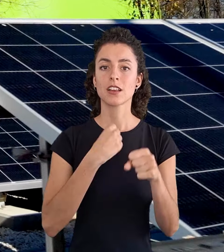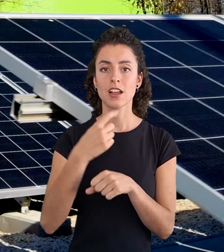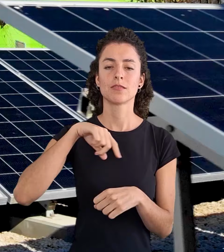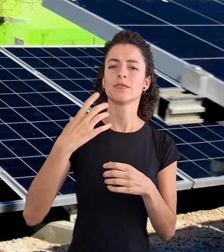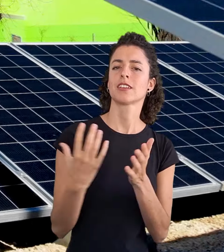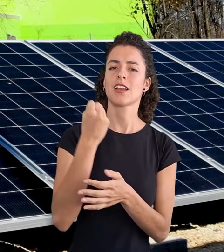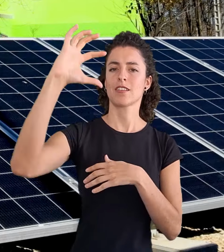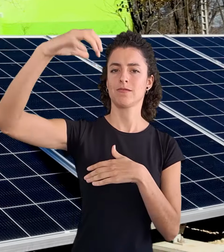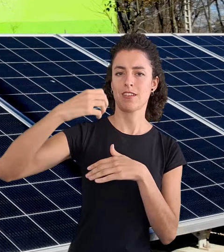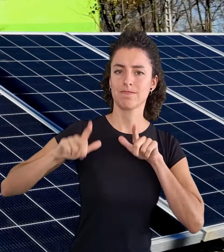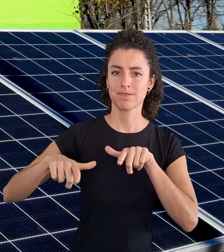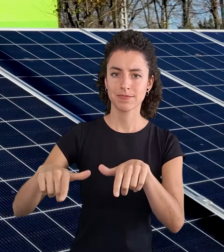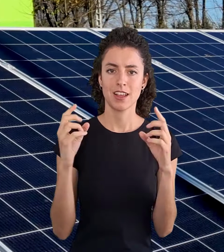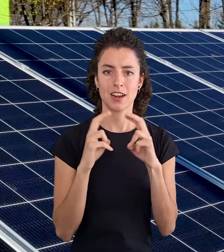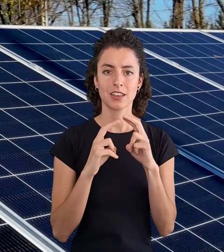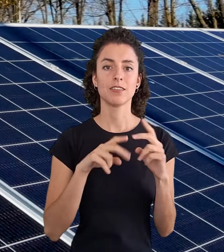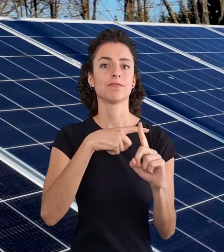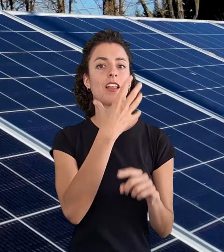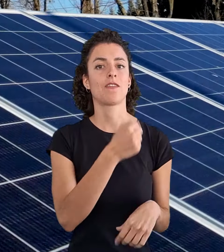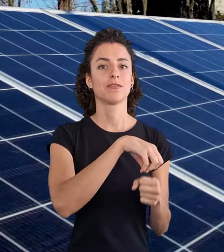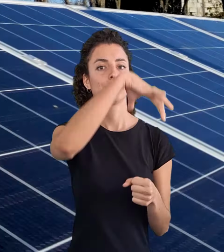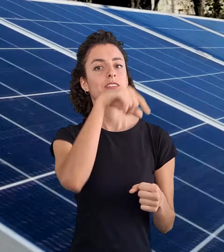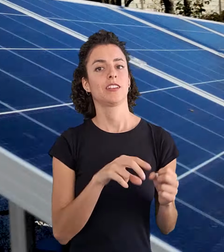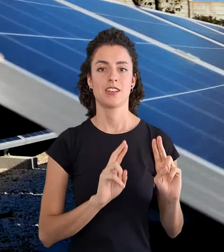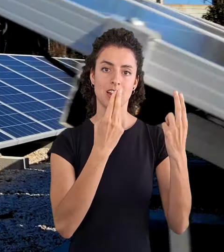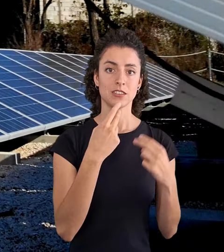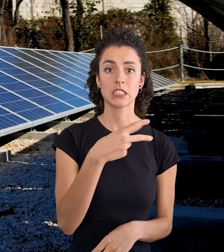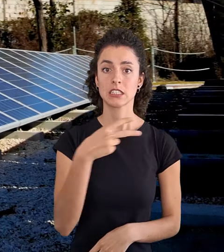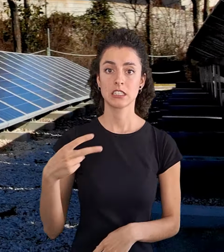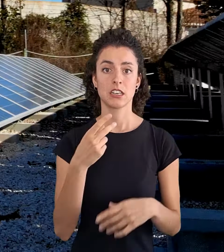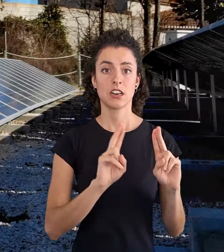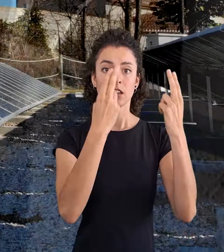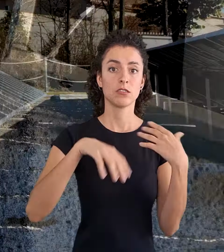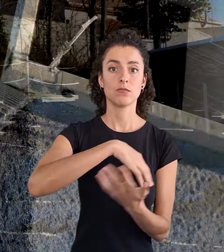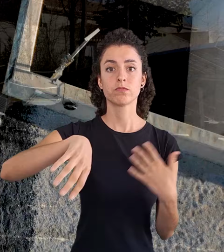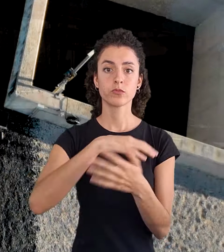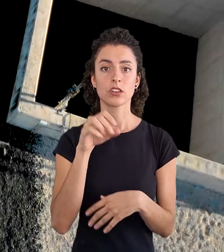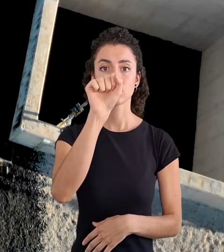the annual consumption of 154 Spanish homes.